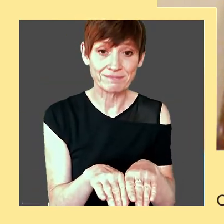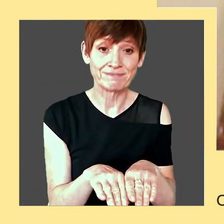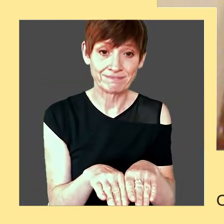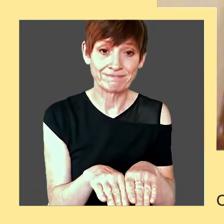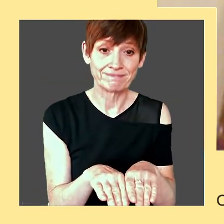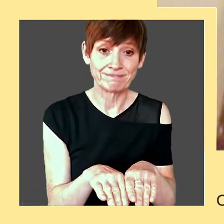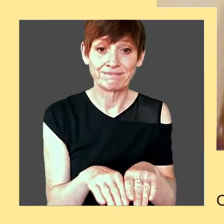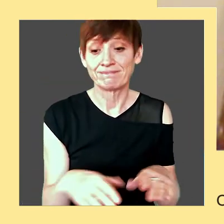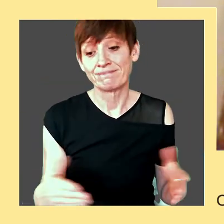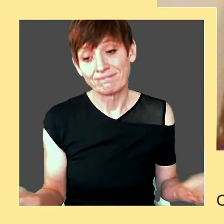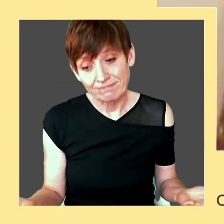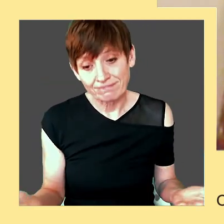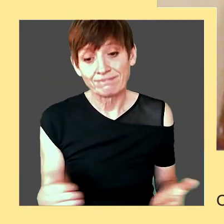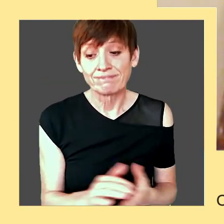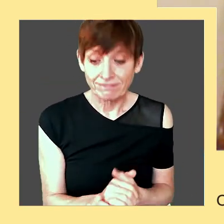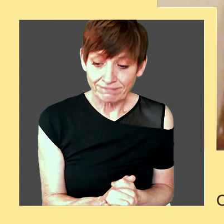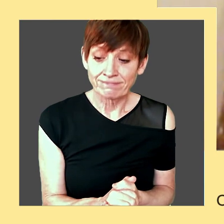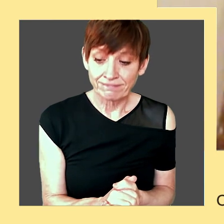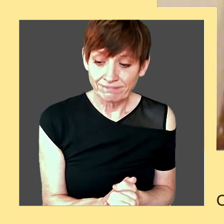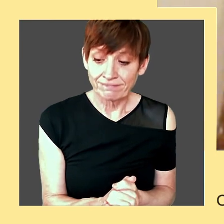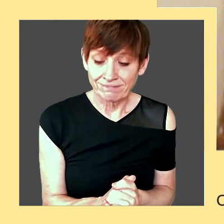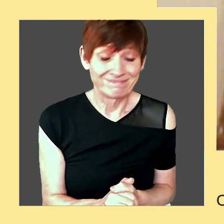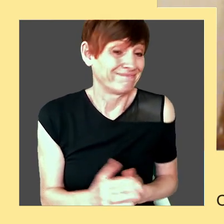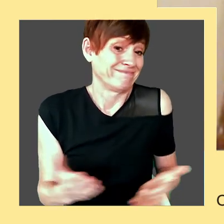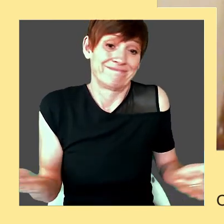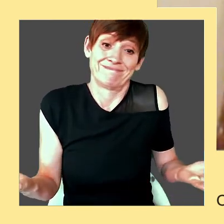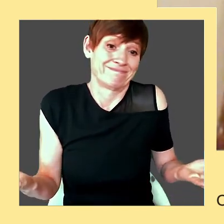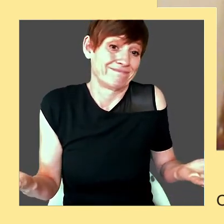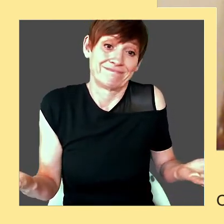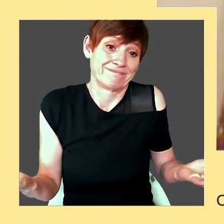and but this is the way